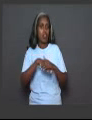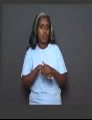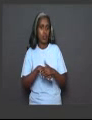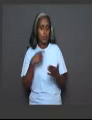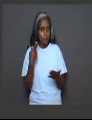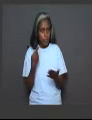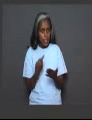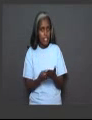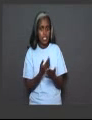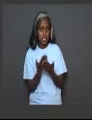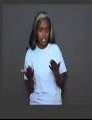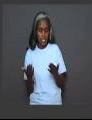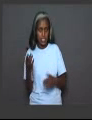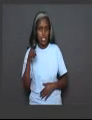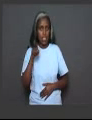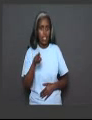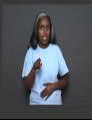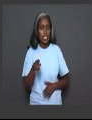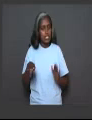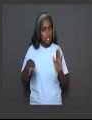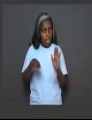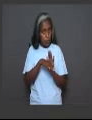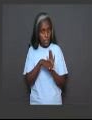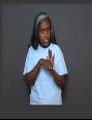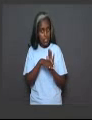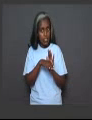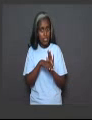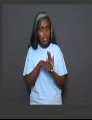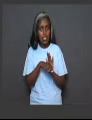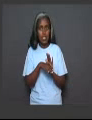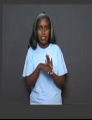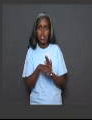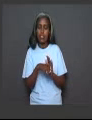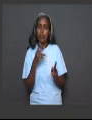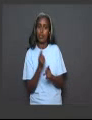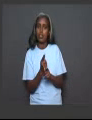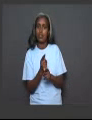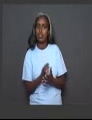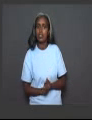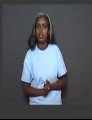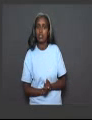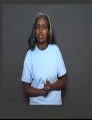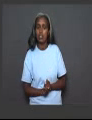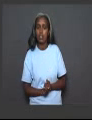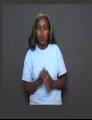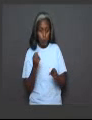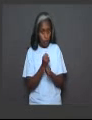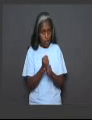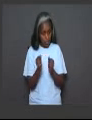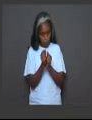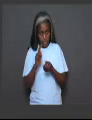In this case, x represents the bus fare. Working with a